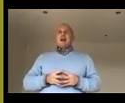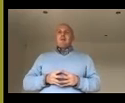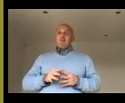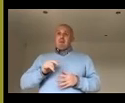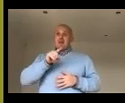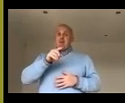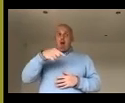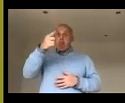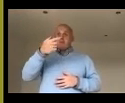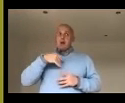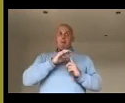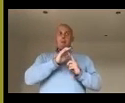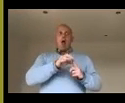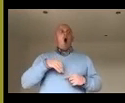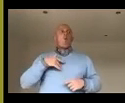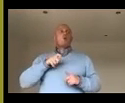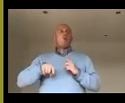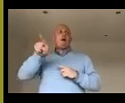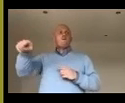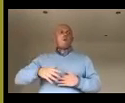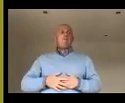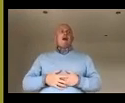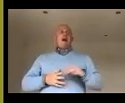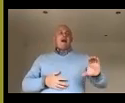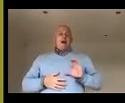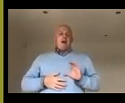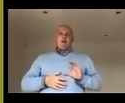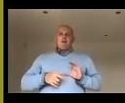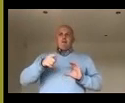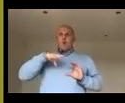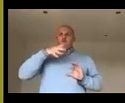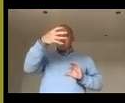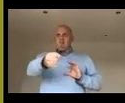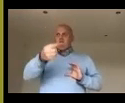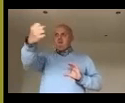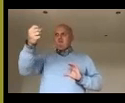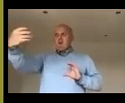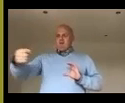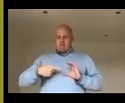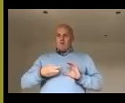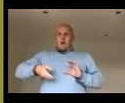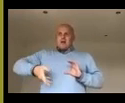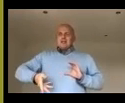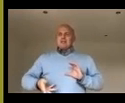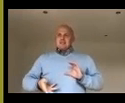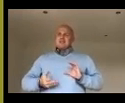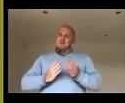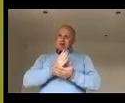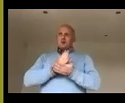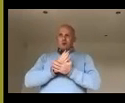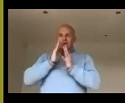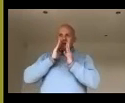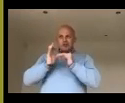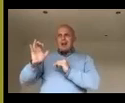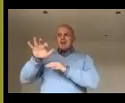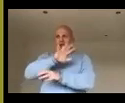doing it, and actually you end up duplicating the services. So we want to know that you checked out who else there is out